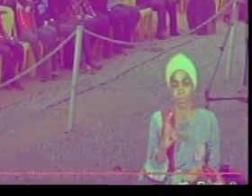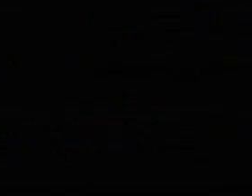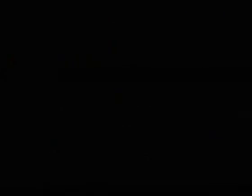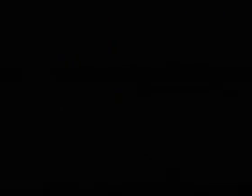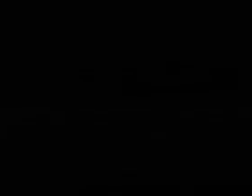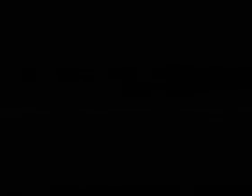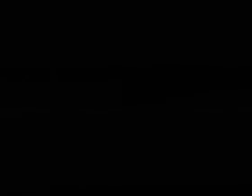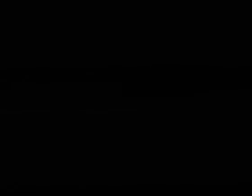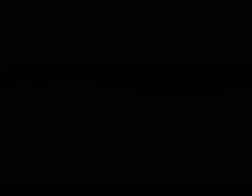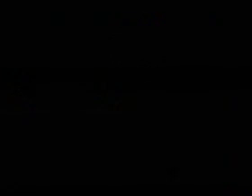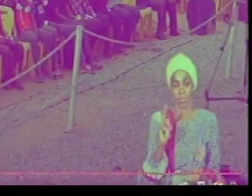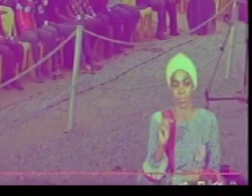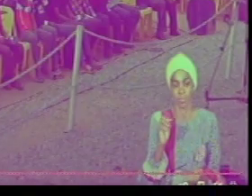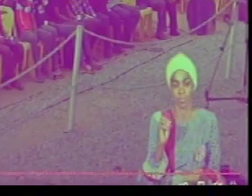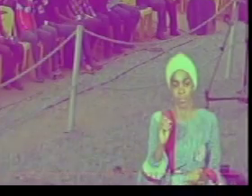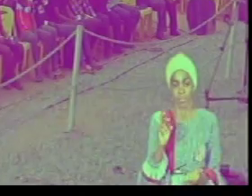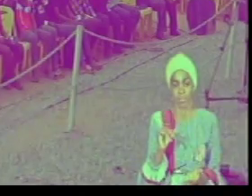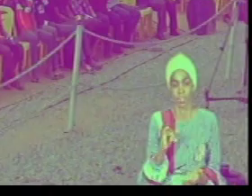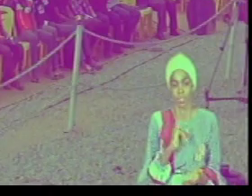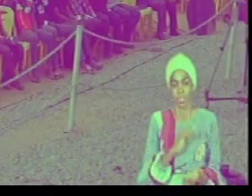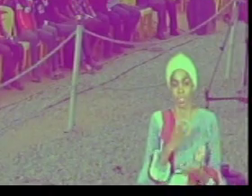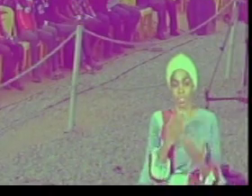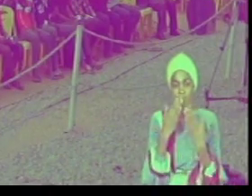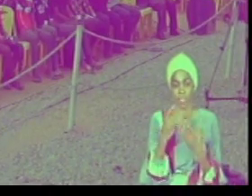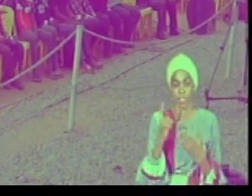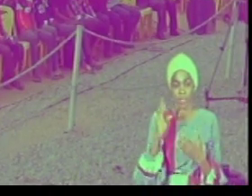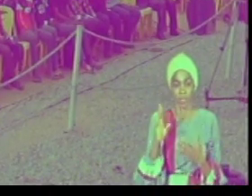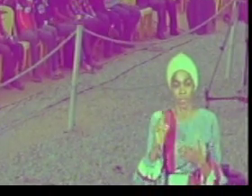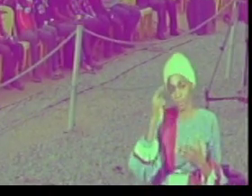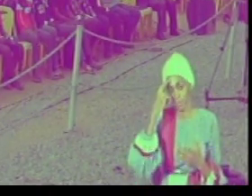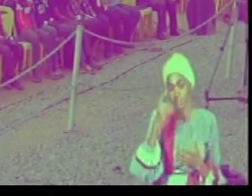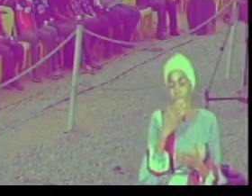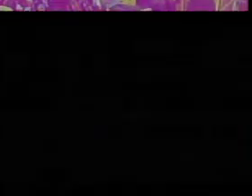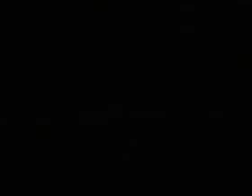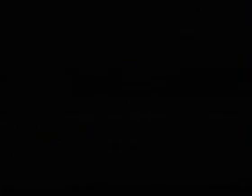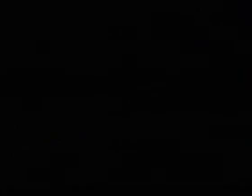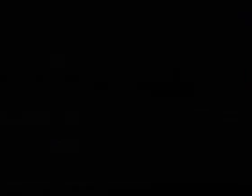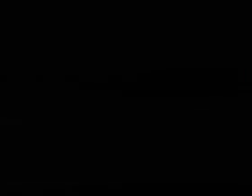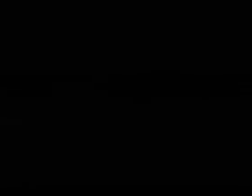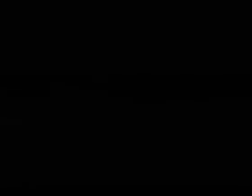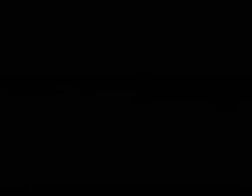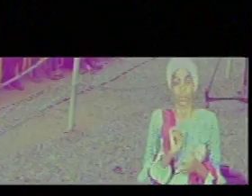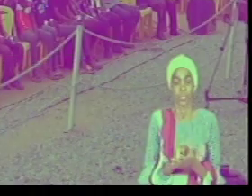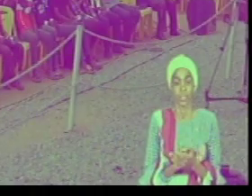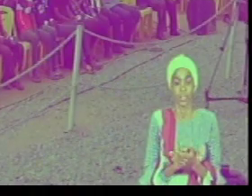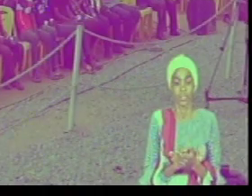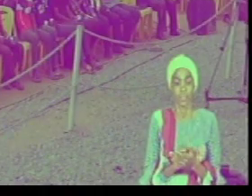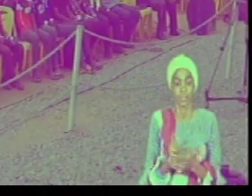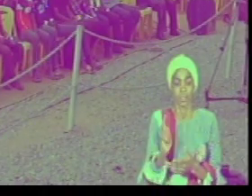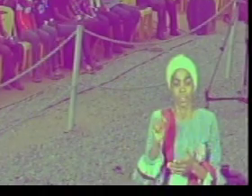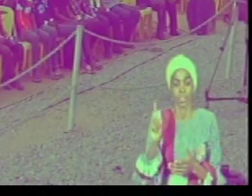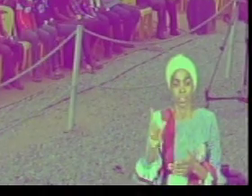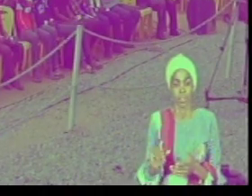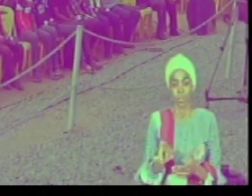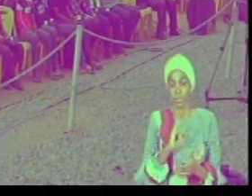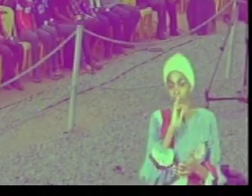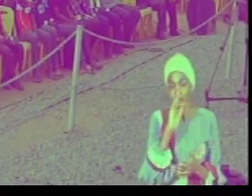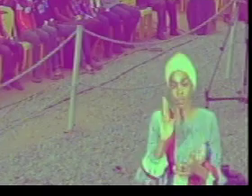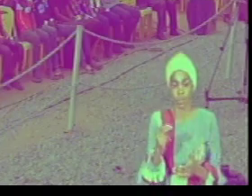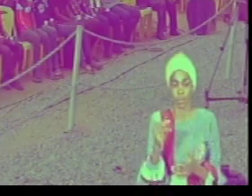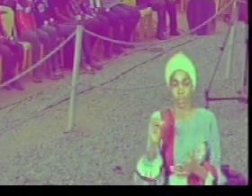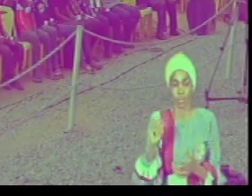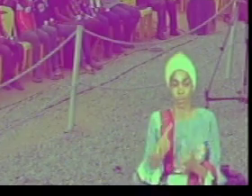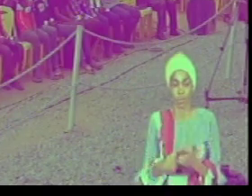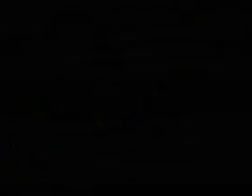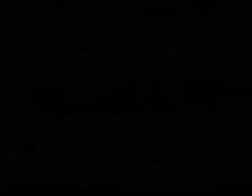good work that he's doing through him and others like him in the church and globally. I couldn't